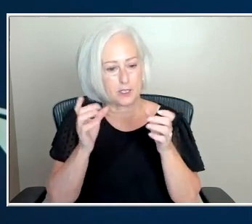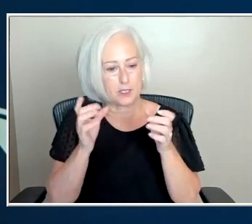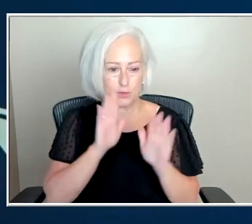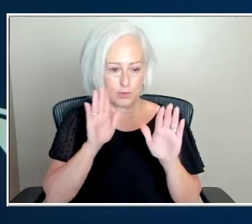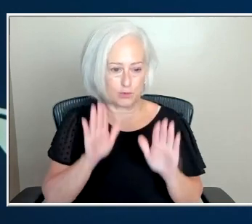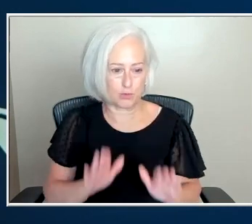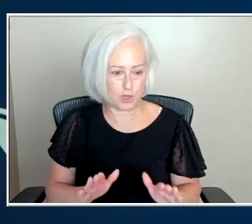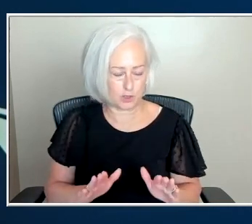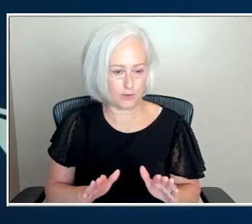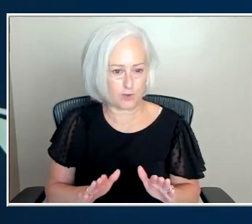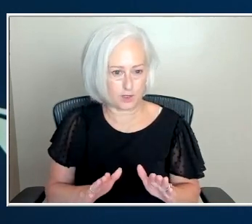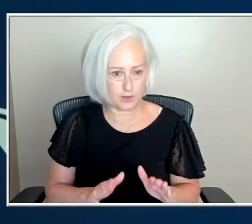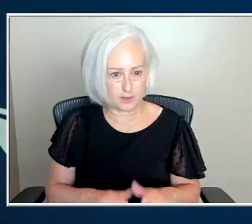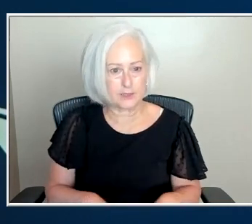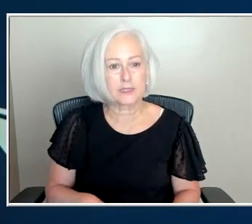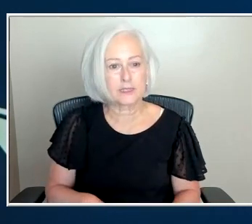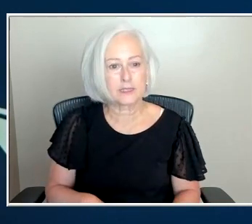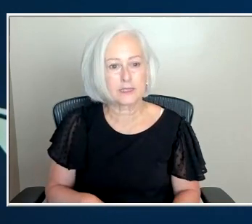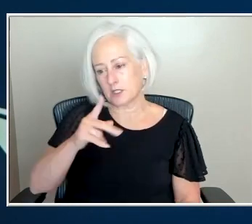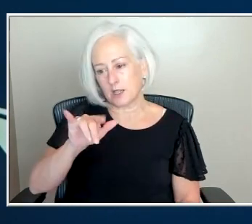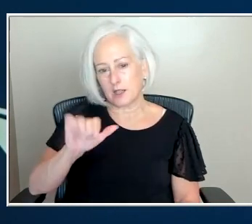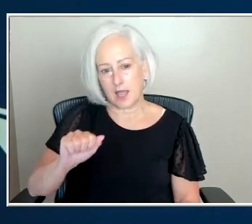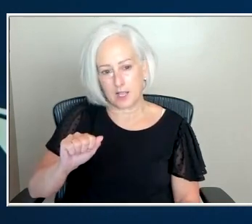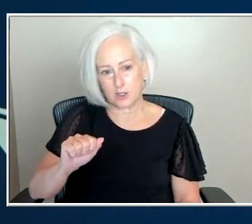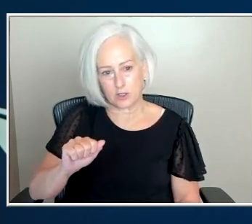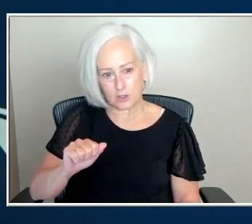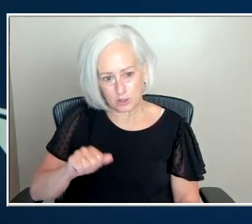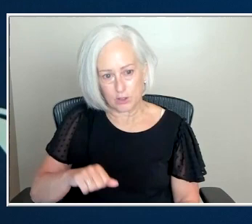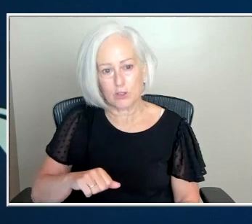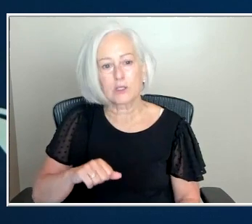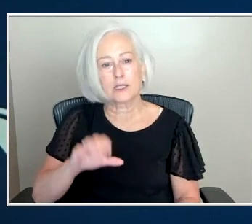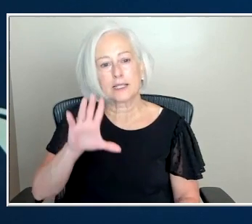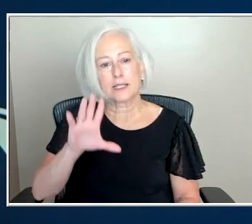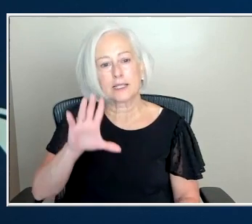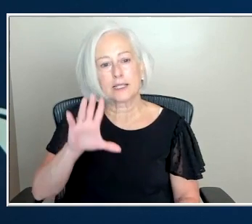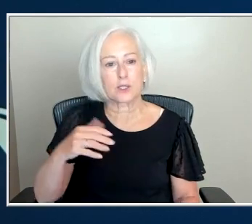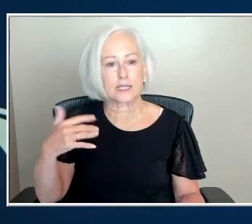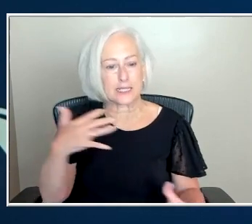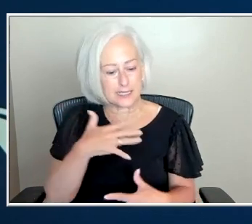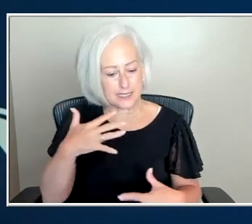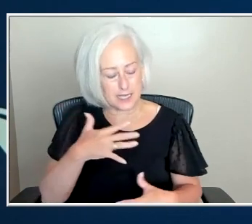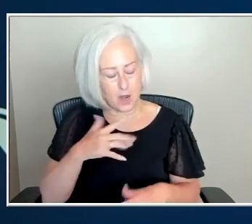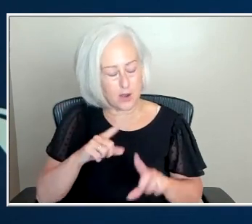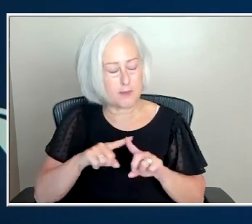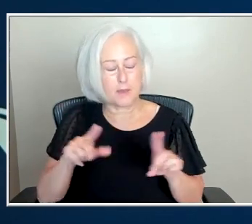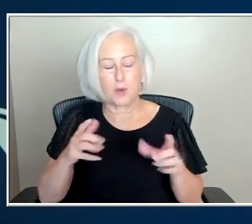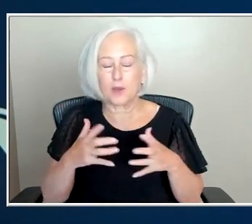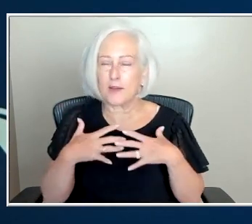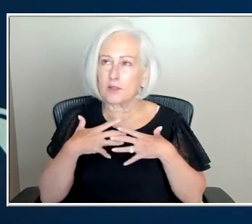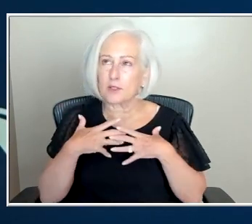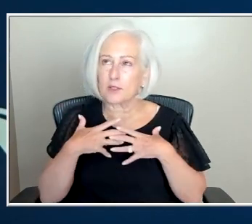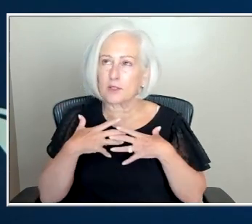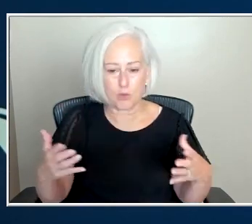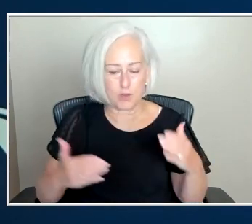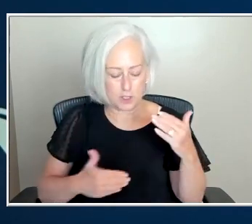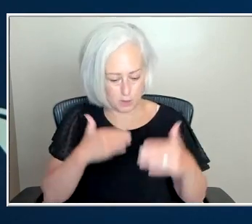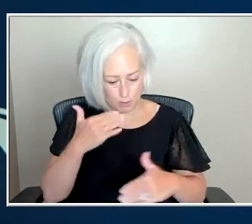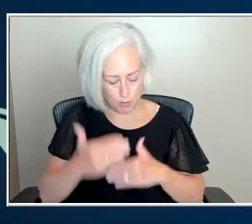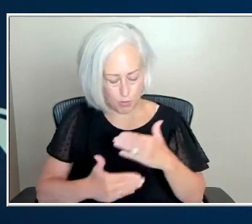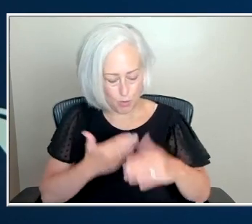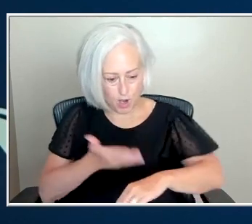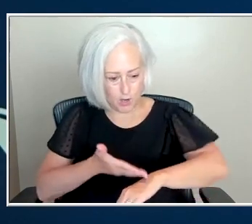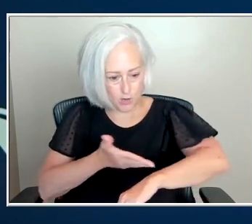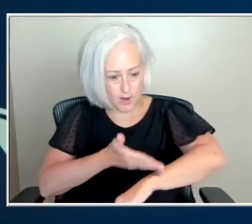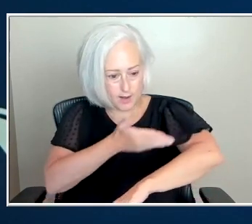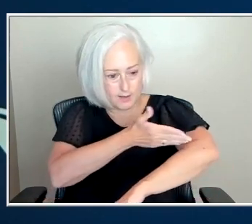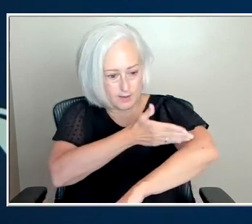while a scary thing, is something that we've really made so much progress on, and our outcomes have improved, and we consider these really to be curative disorders at this point,